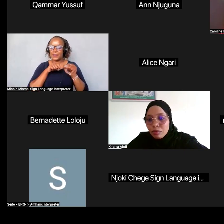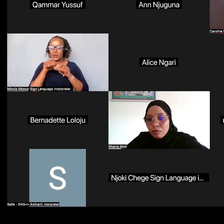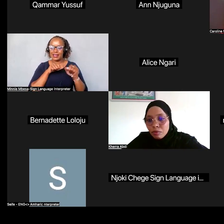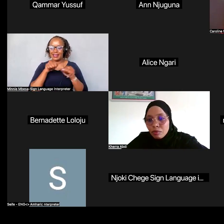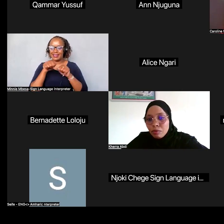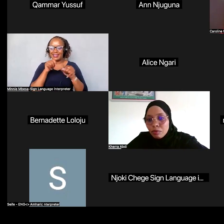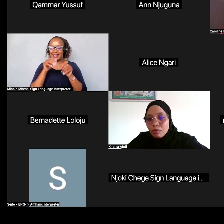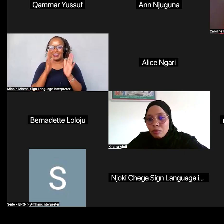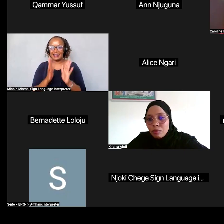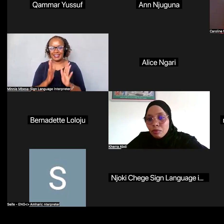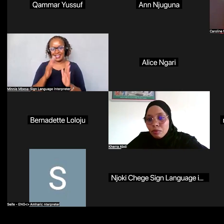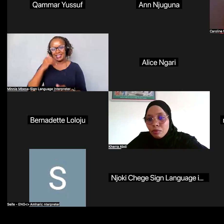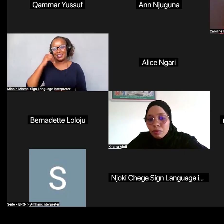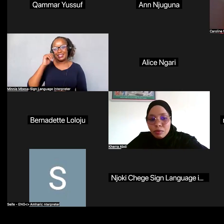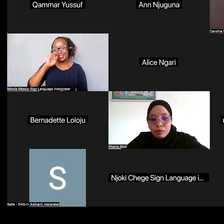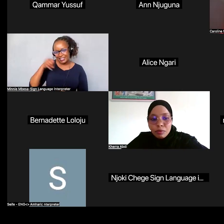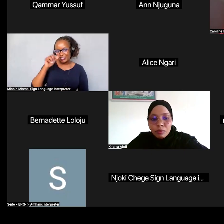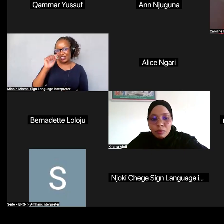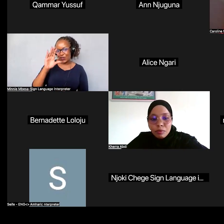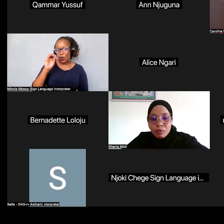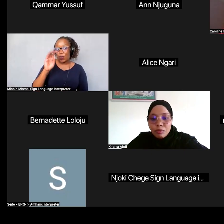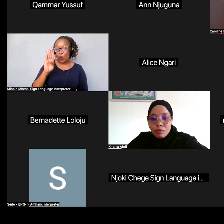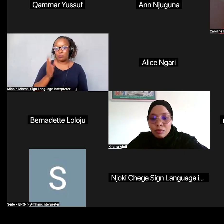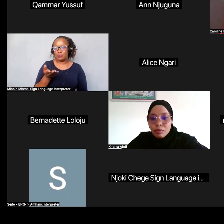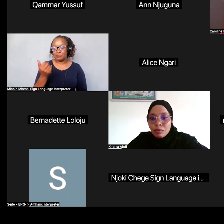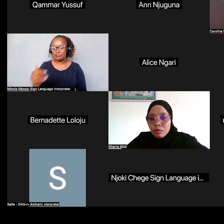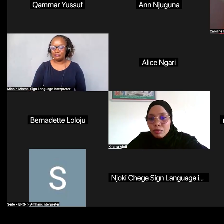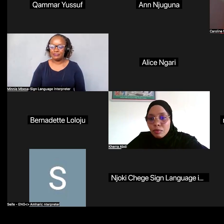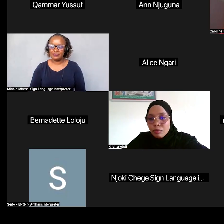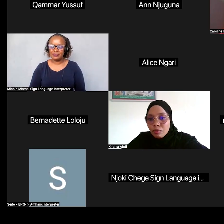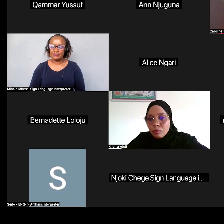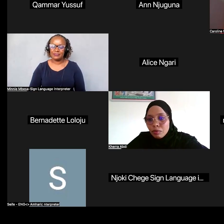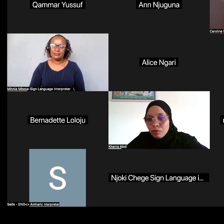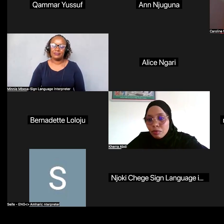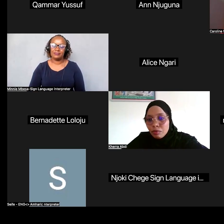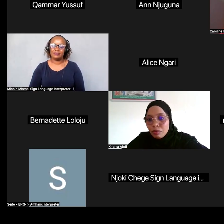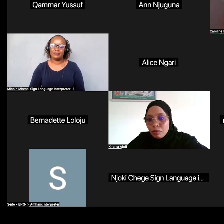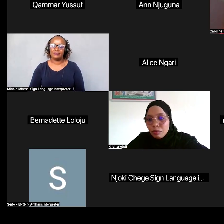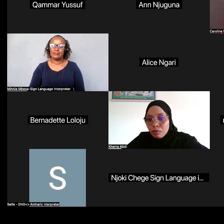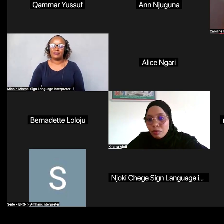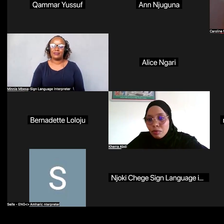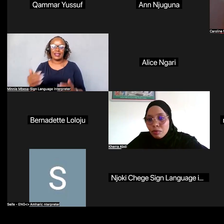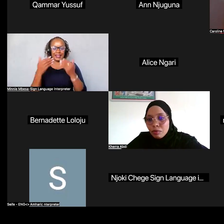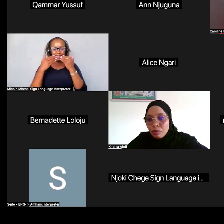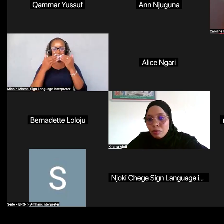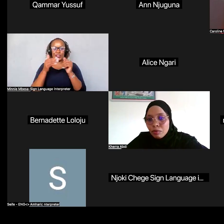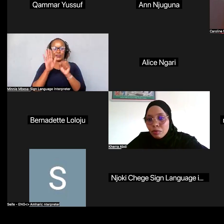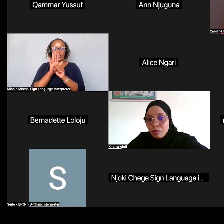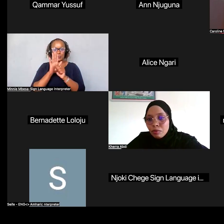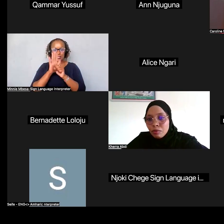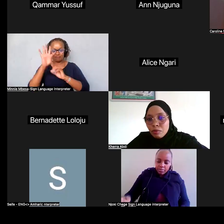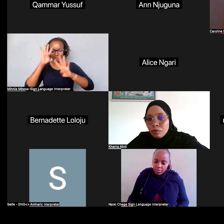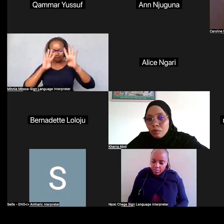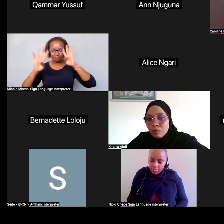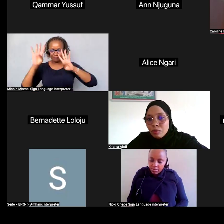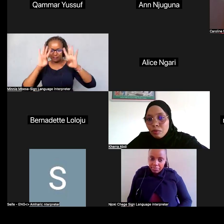Jacob, over to you. Thank you so much, Carol. And thank you everyone for those insights. I'm looking through